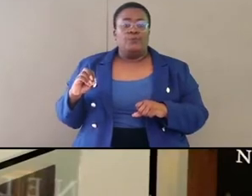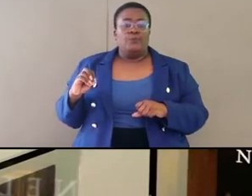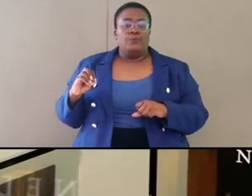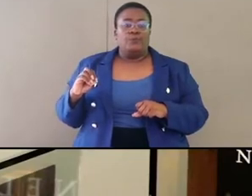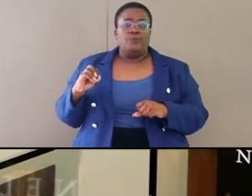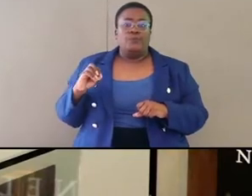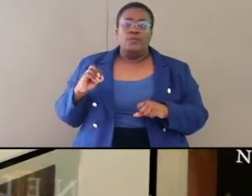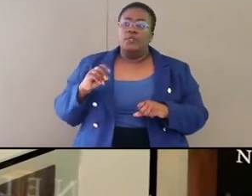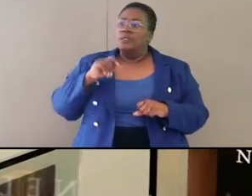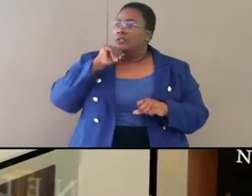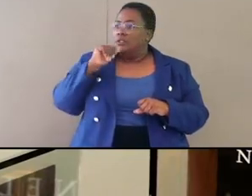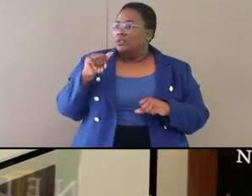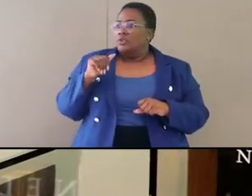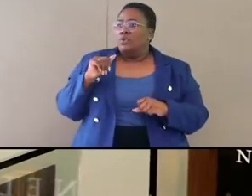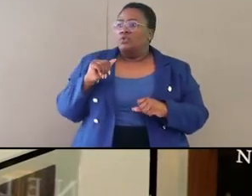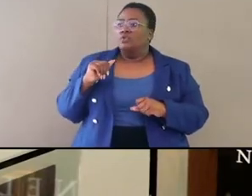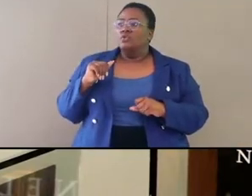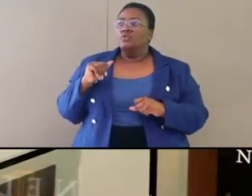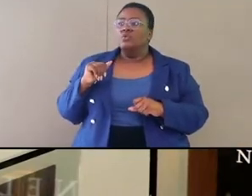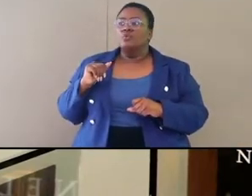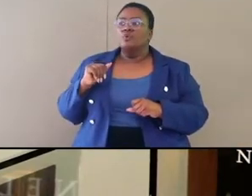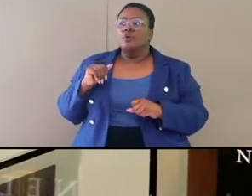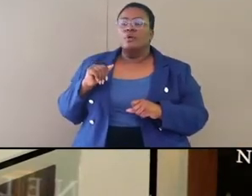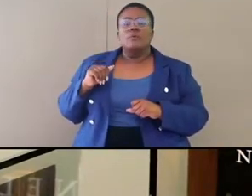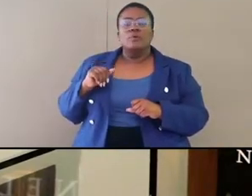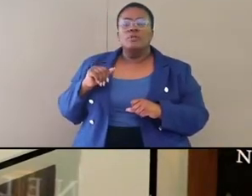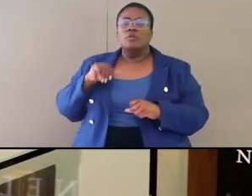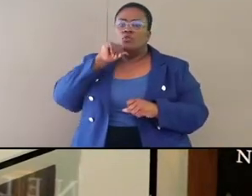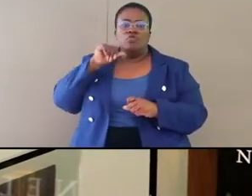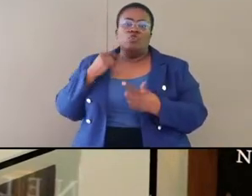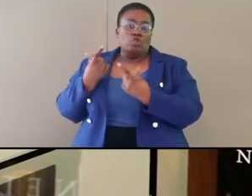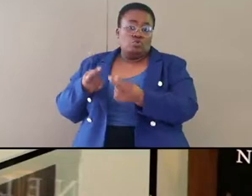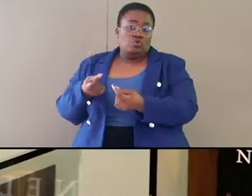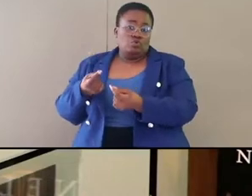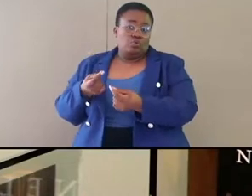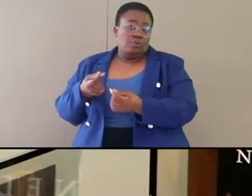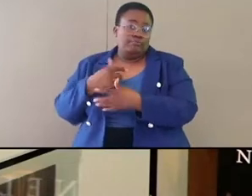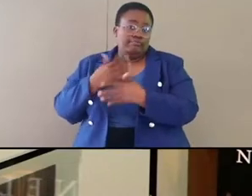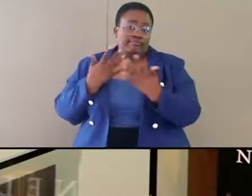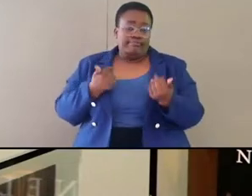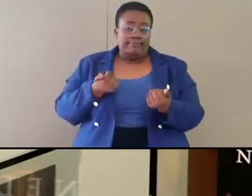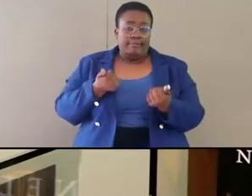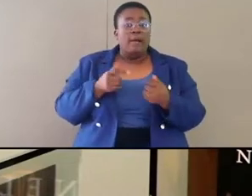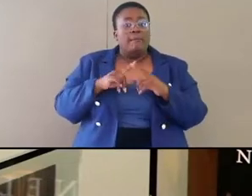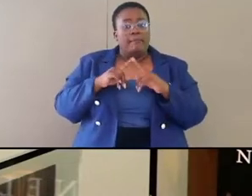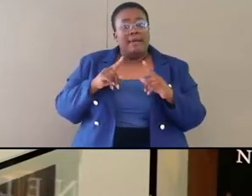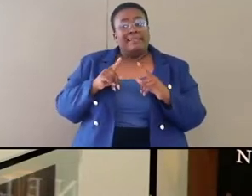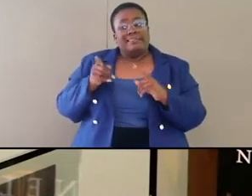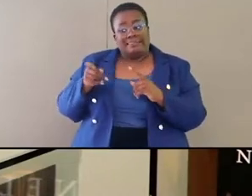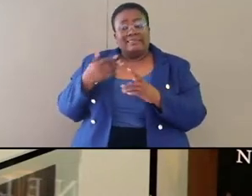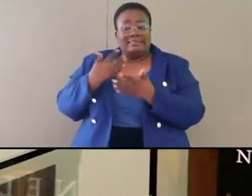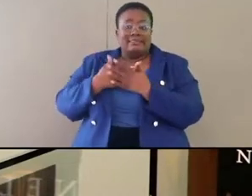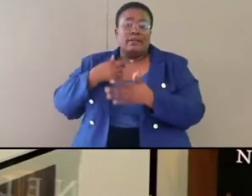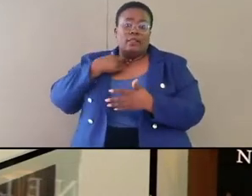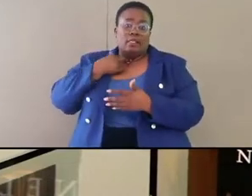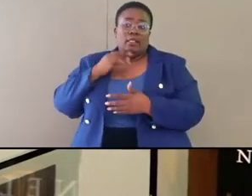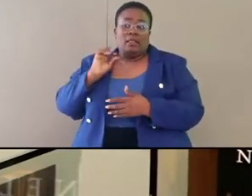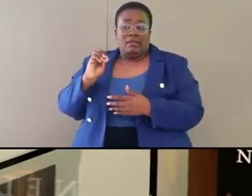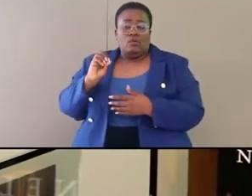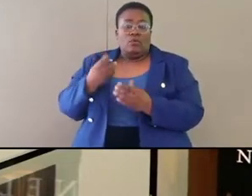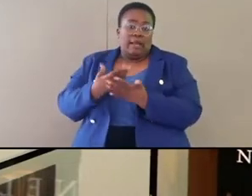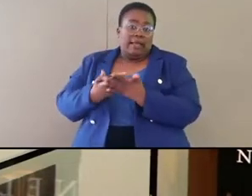not going to litigate around the right to basic nutrition. Okay, so it is a litigation risk that sits there.